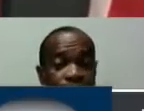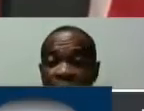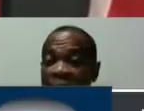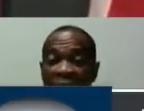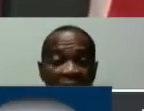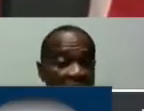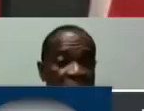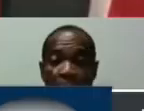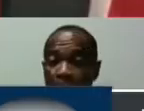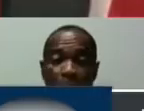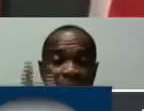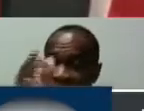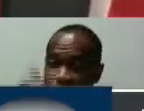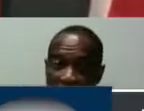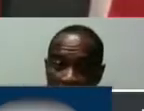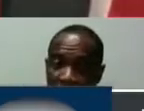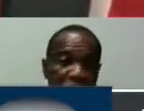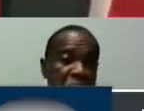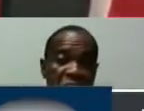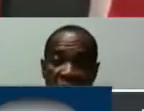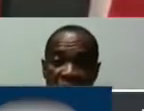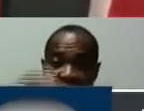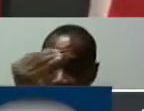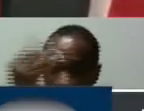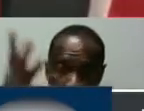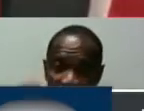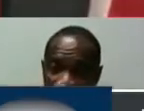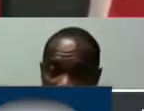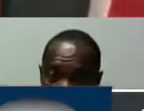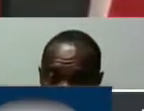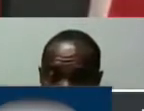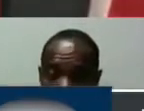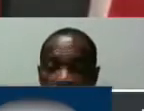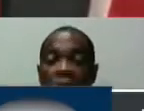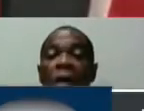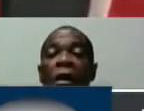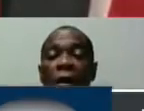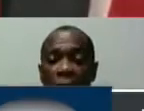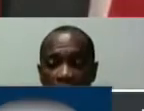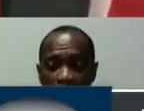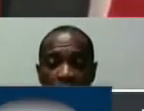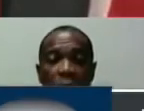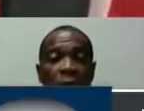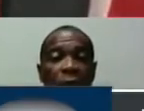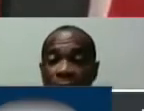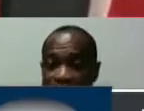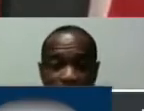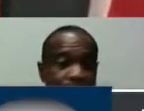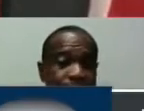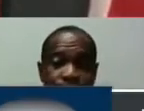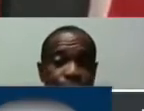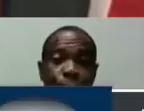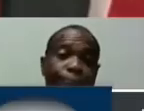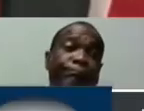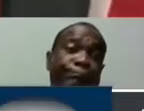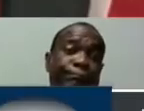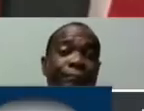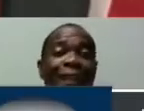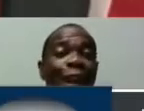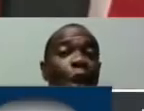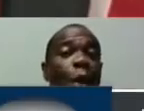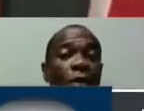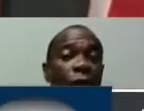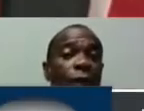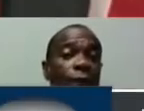you'd find yourself at variance with the expectation of the national population and the laws of the country. It is